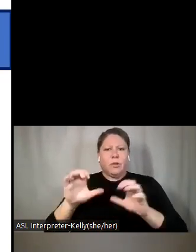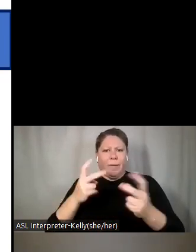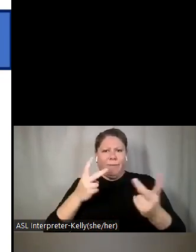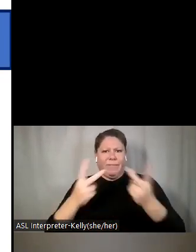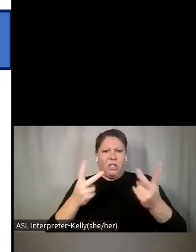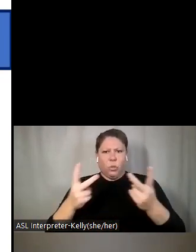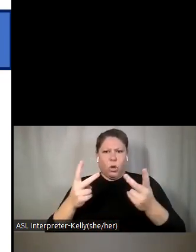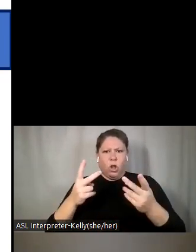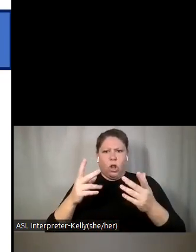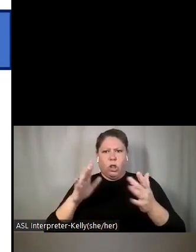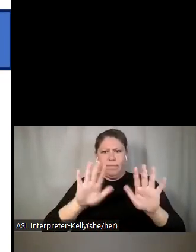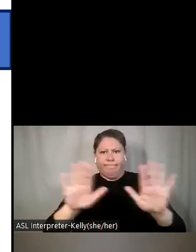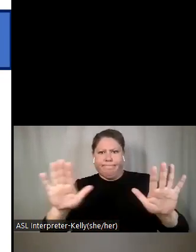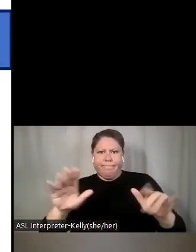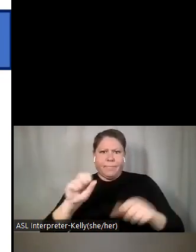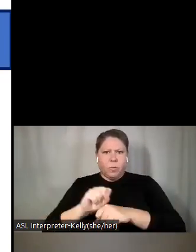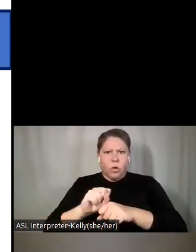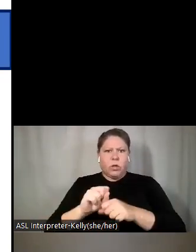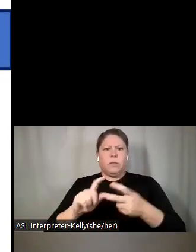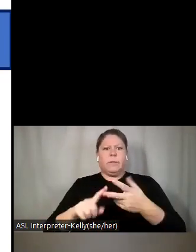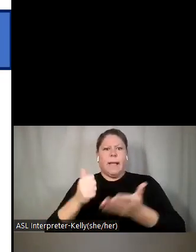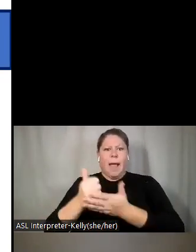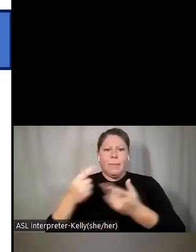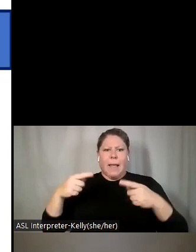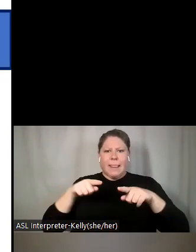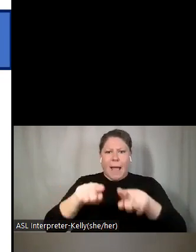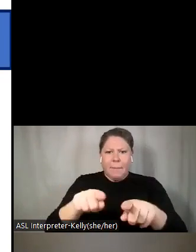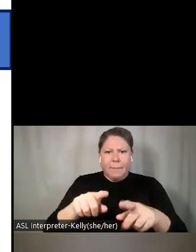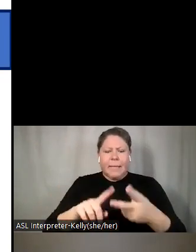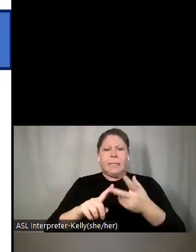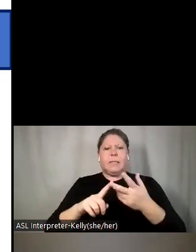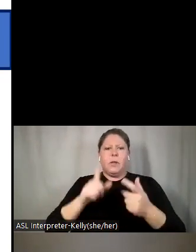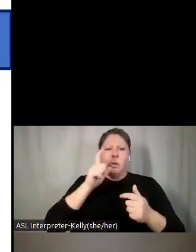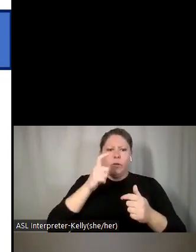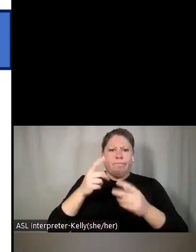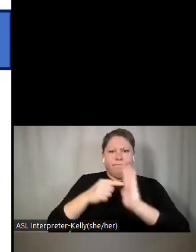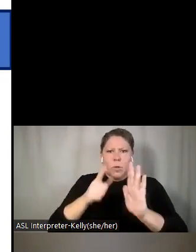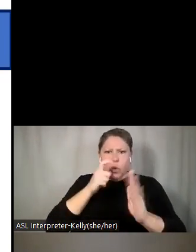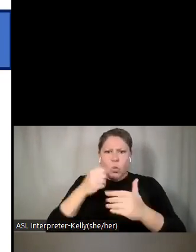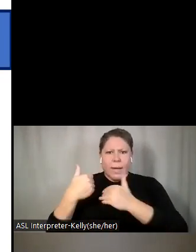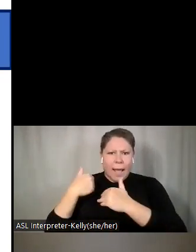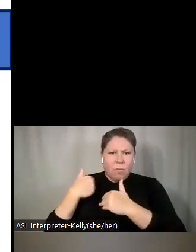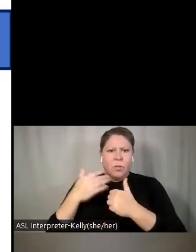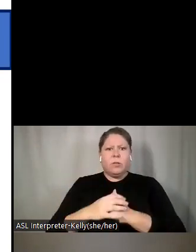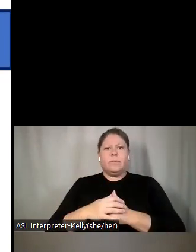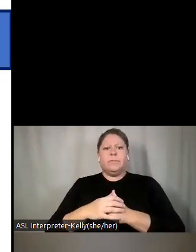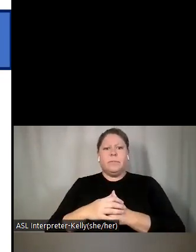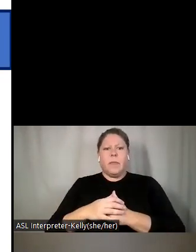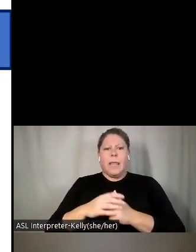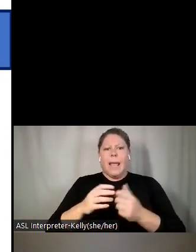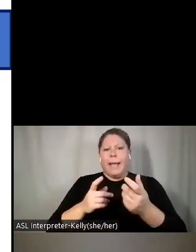continuous improvement, works on alignment, bidirectional accountability, reinforces and supports lean leadership